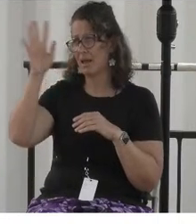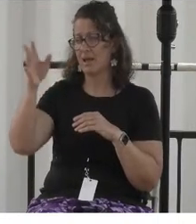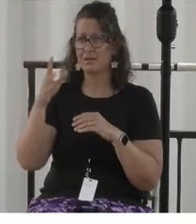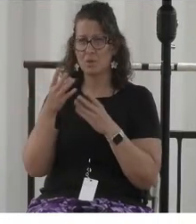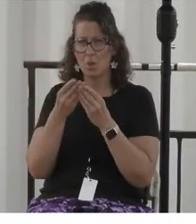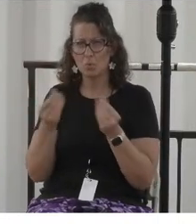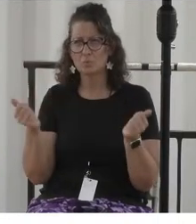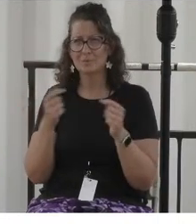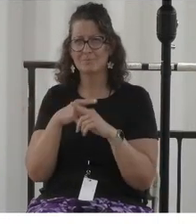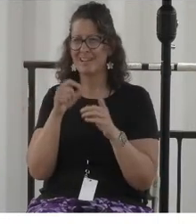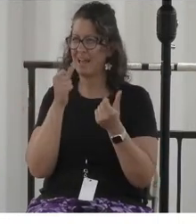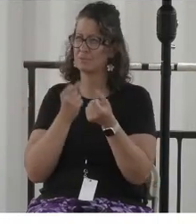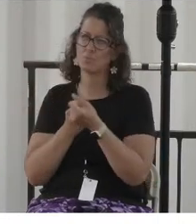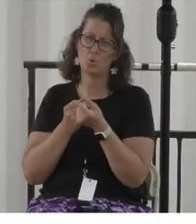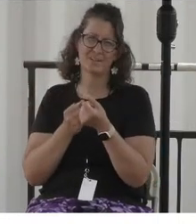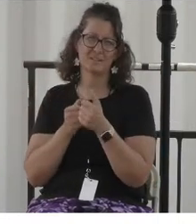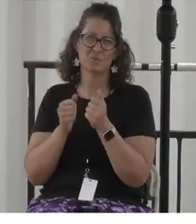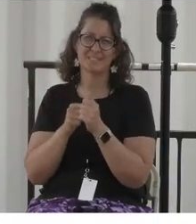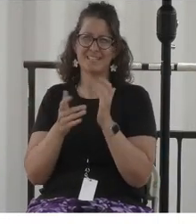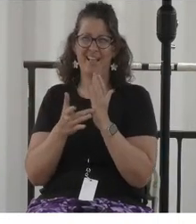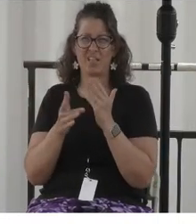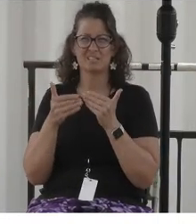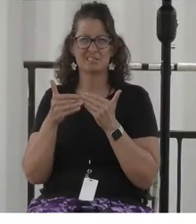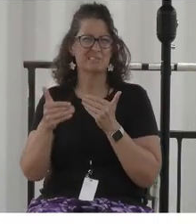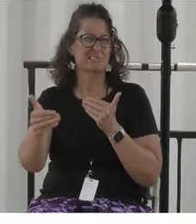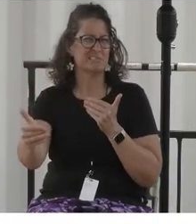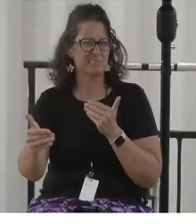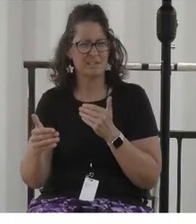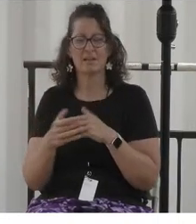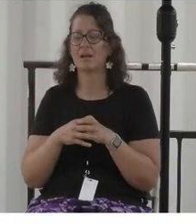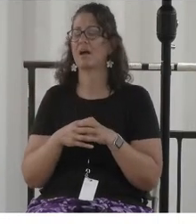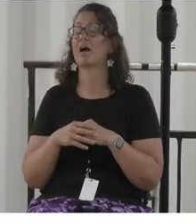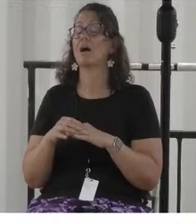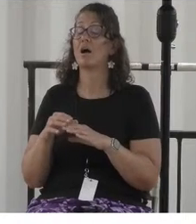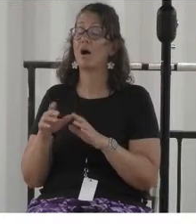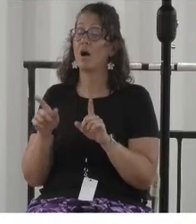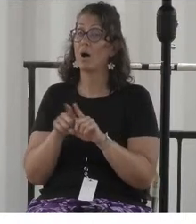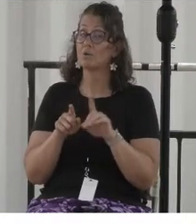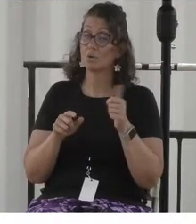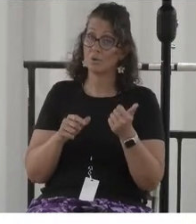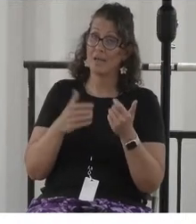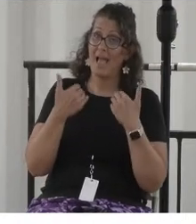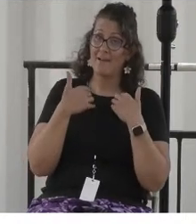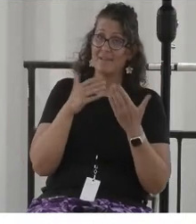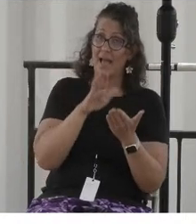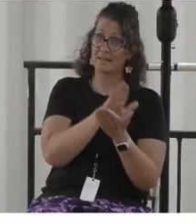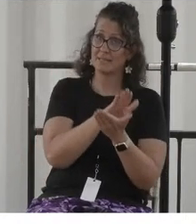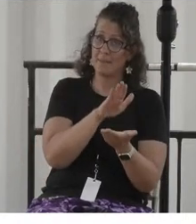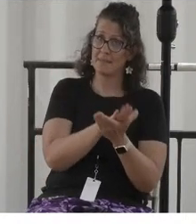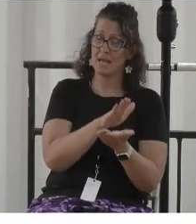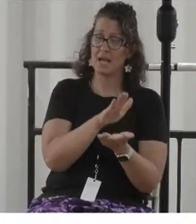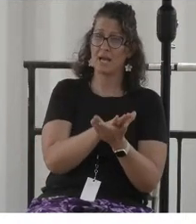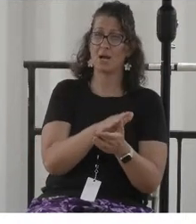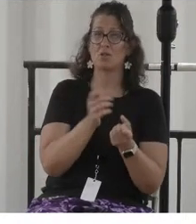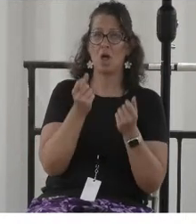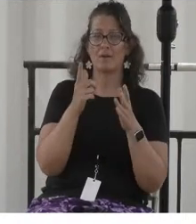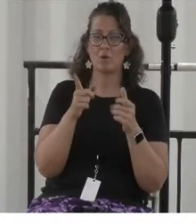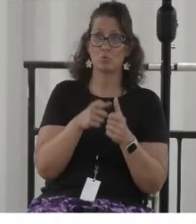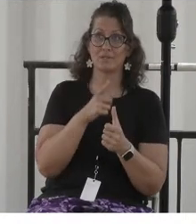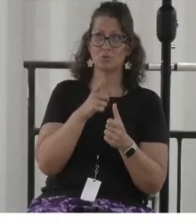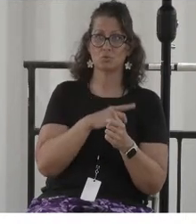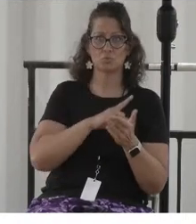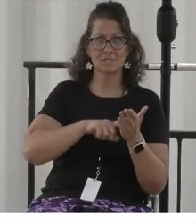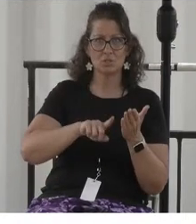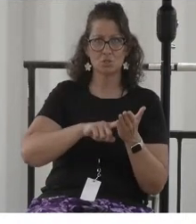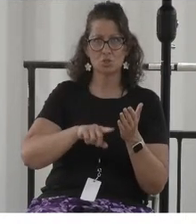but not well supported by technology in the long term. And then on the other side, you have academia, a lot of original research in machine